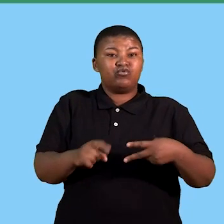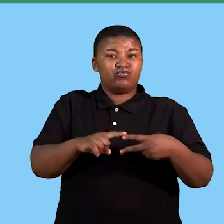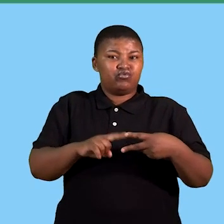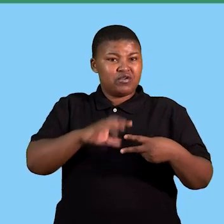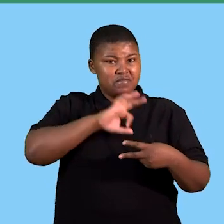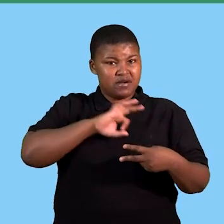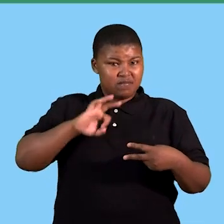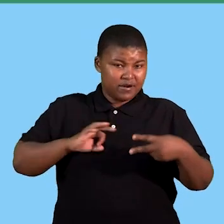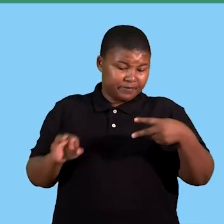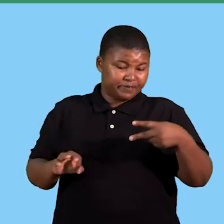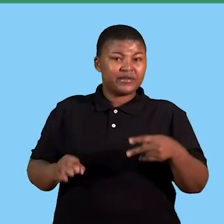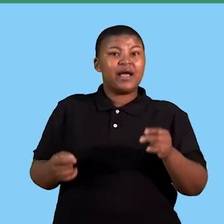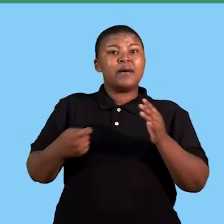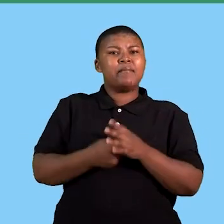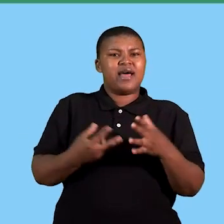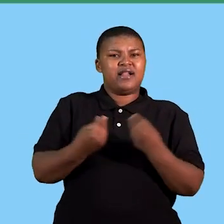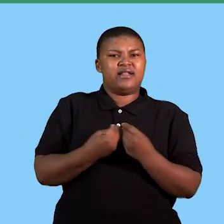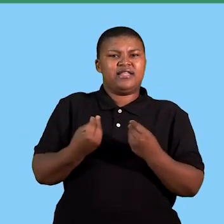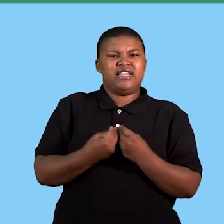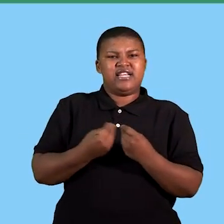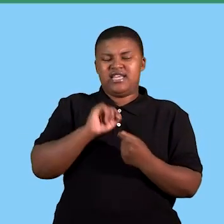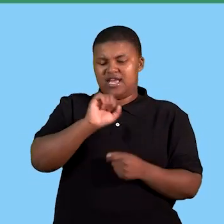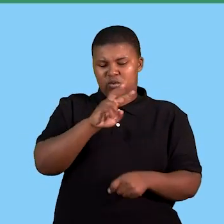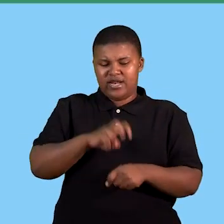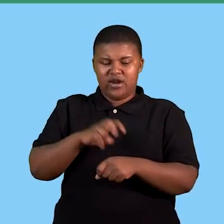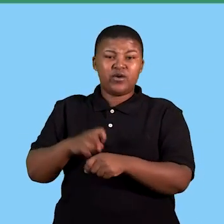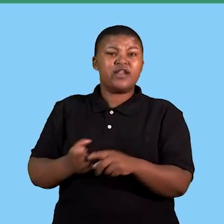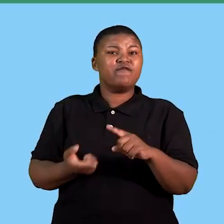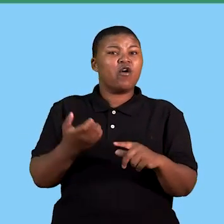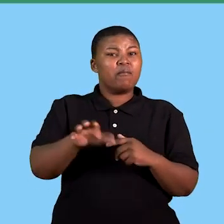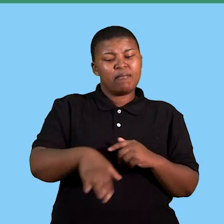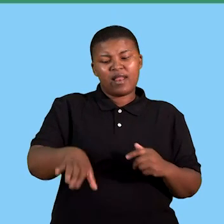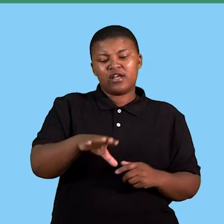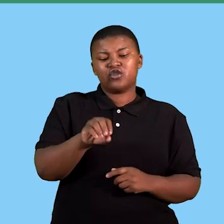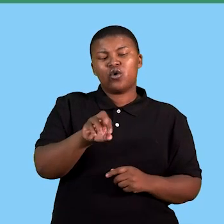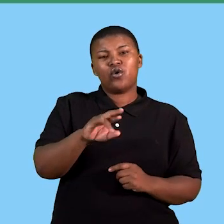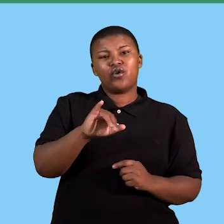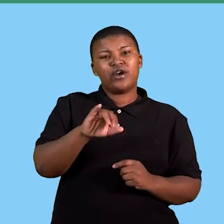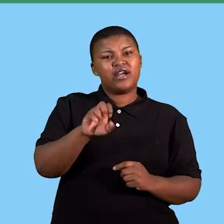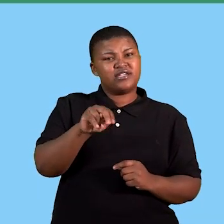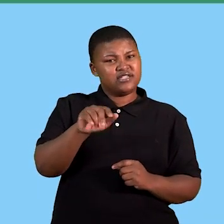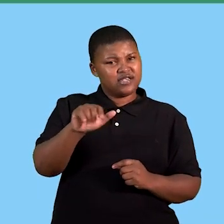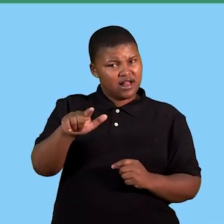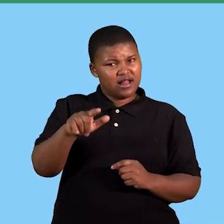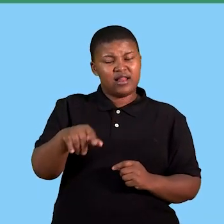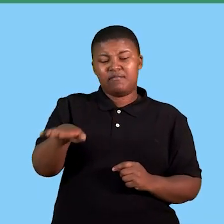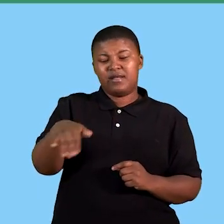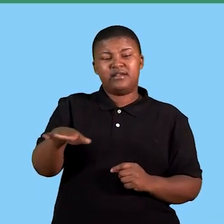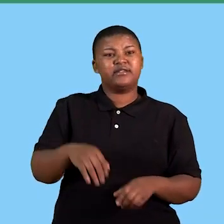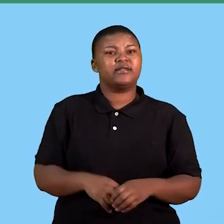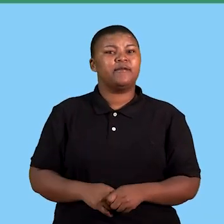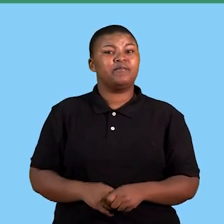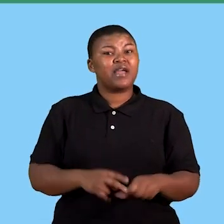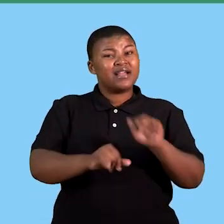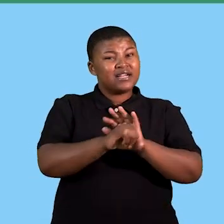her material from Oriental Plaza. Now, if the question would be, identify the 3 production factors Sandra